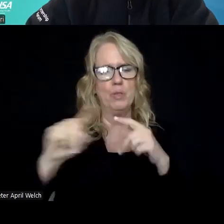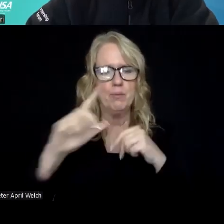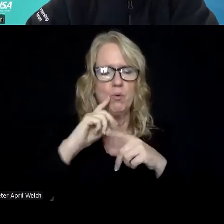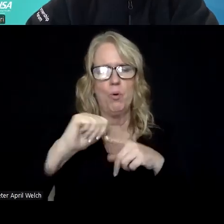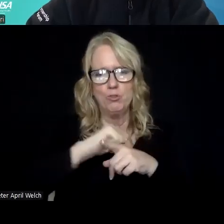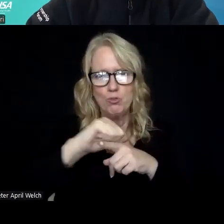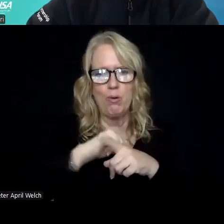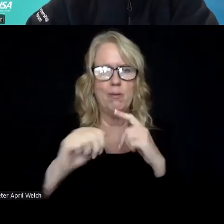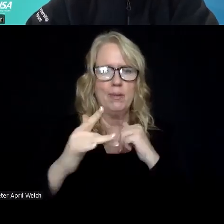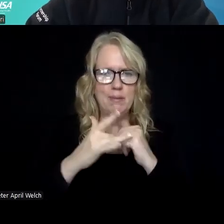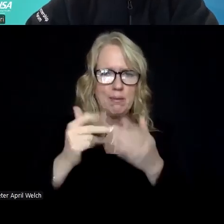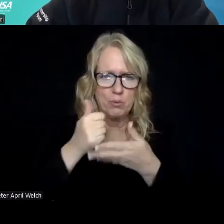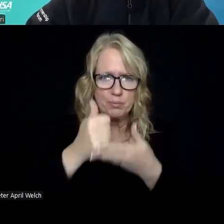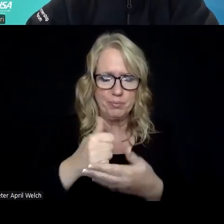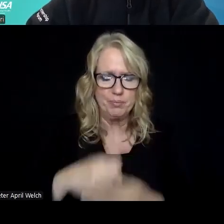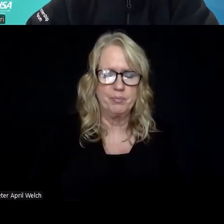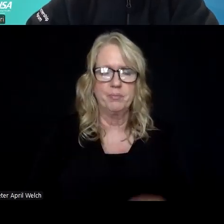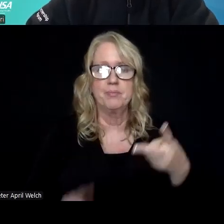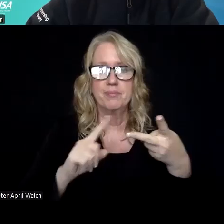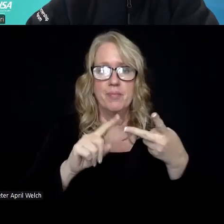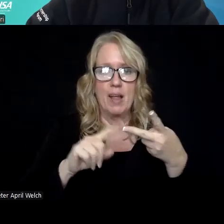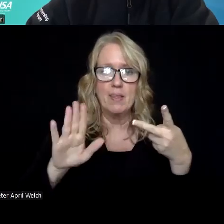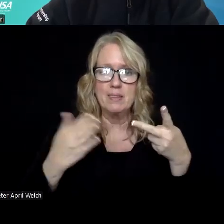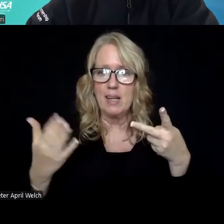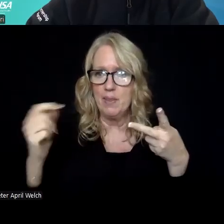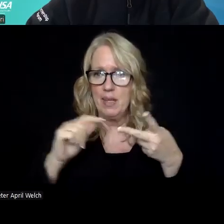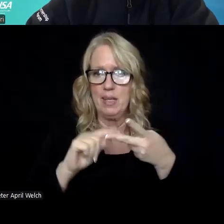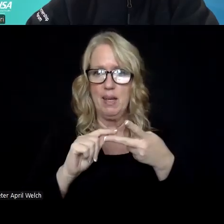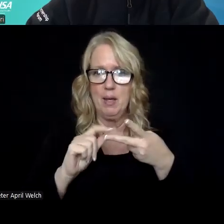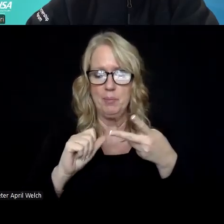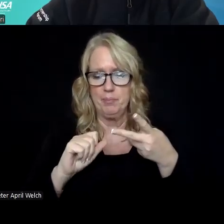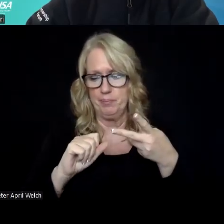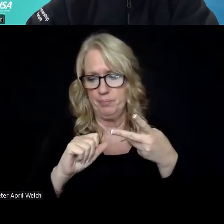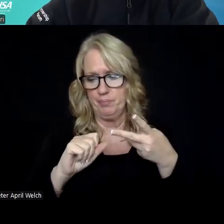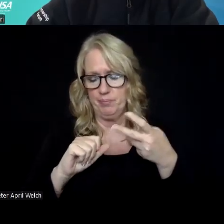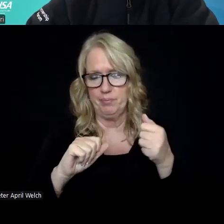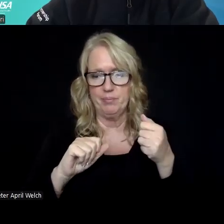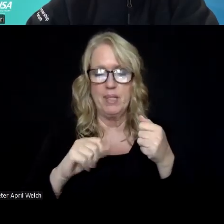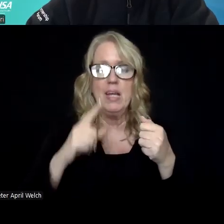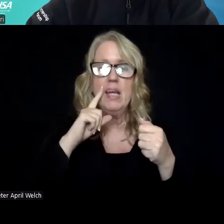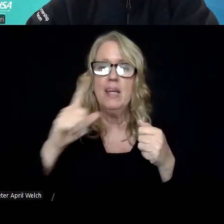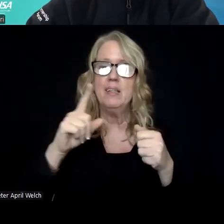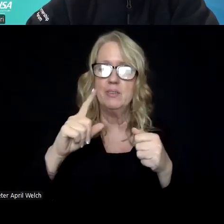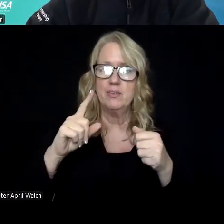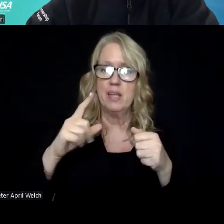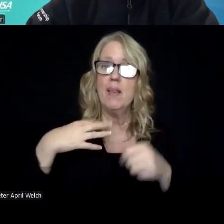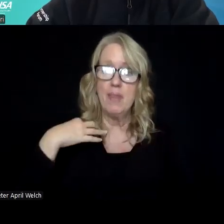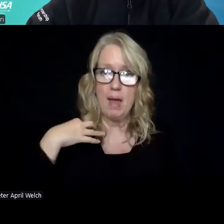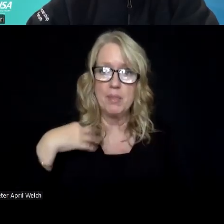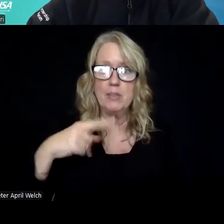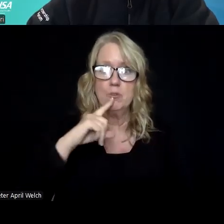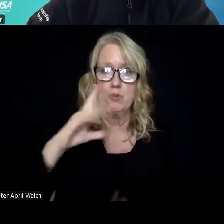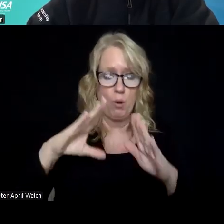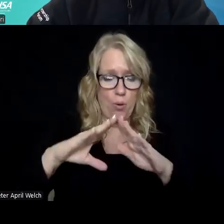Center. The second thing is the applications are open